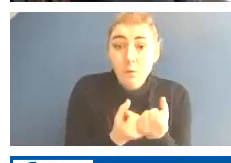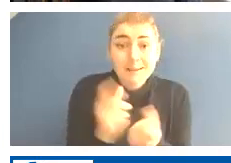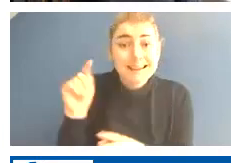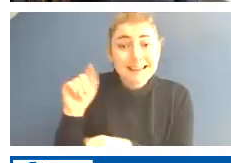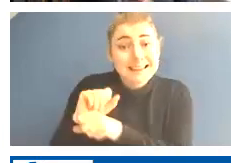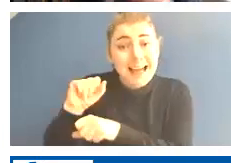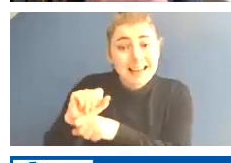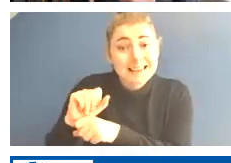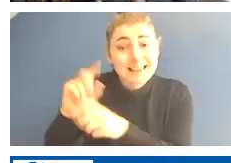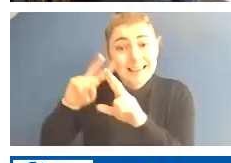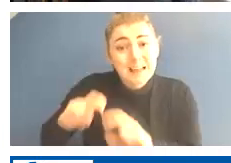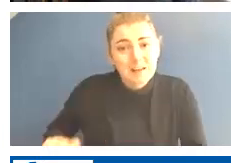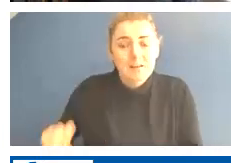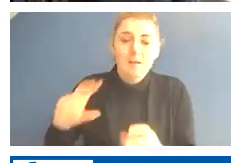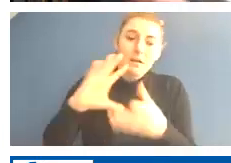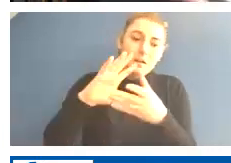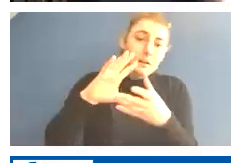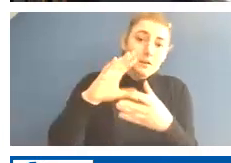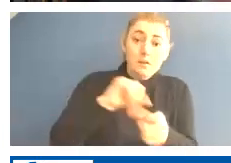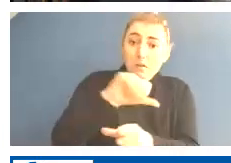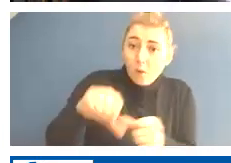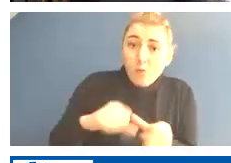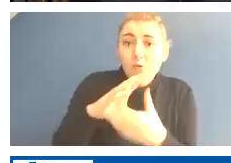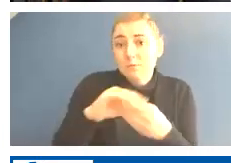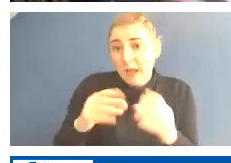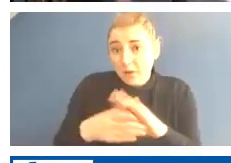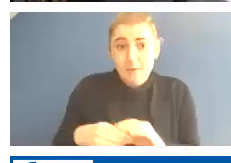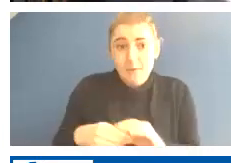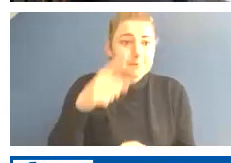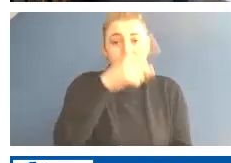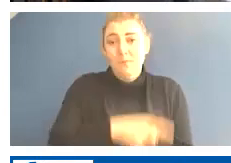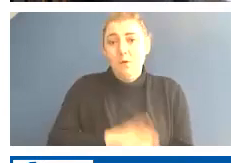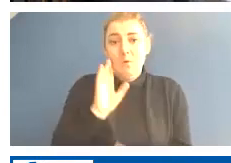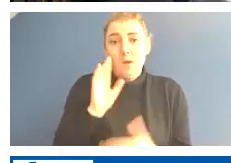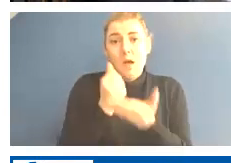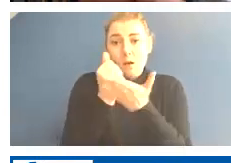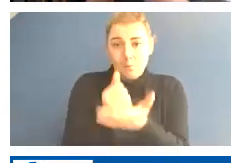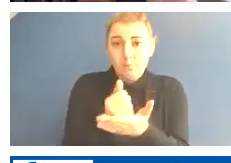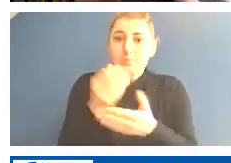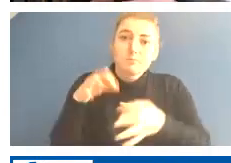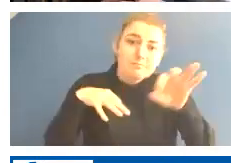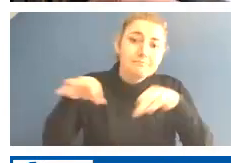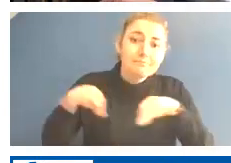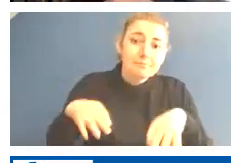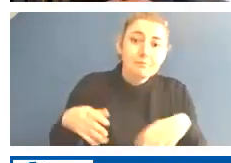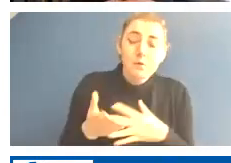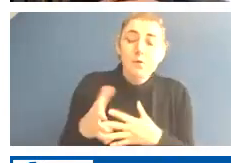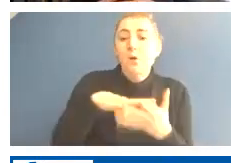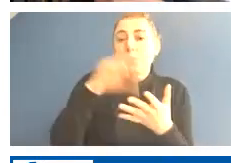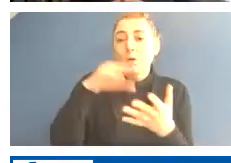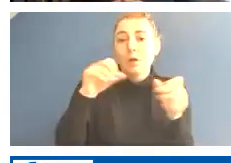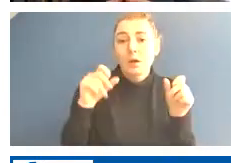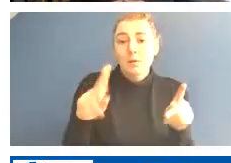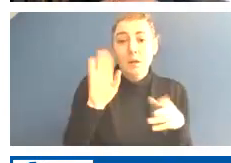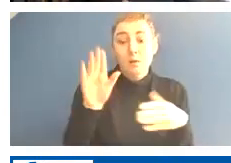social narratives, things of that nature, these will walk you through learning opportunities that can help to equip you